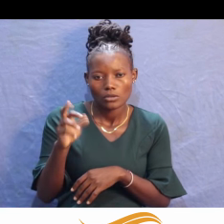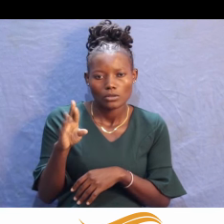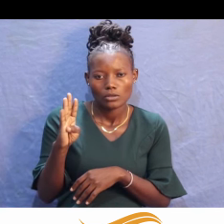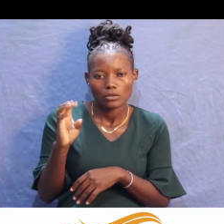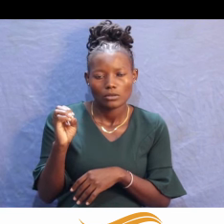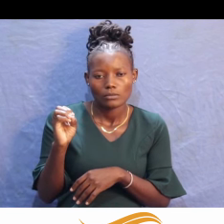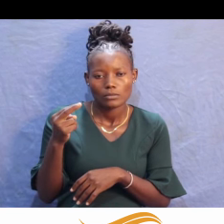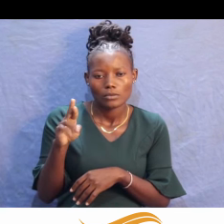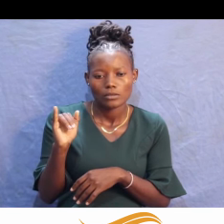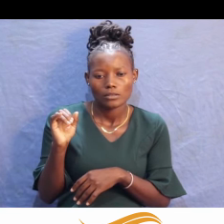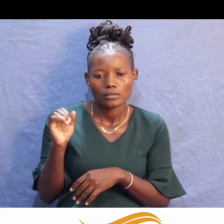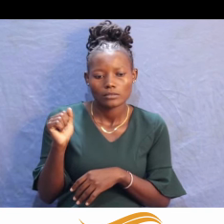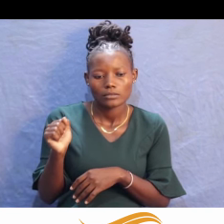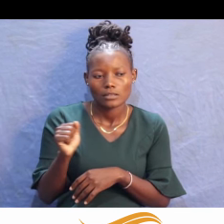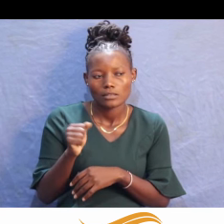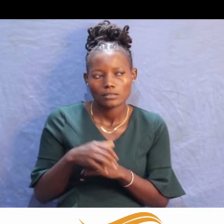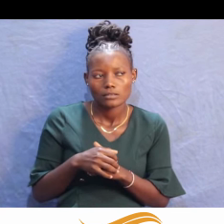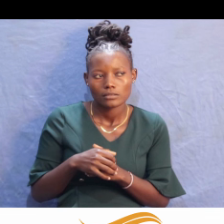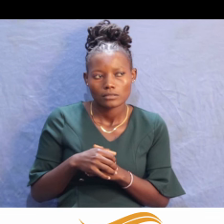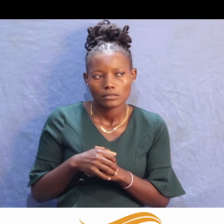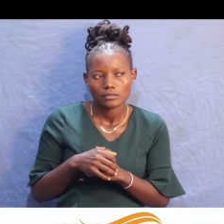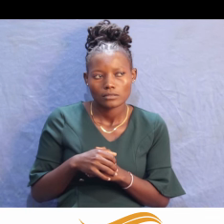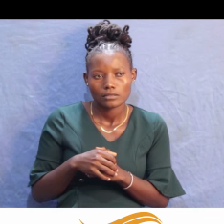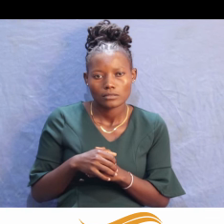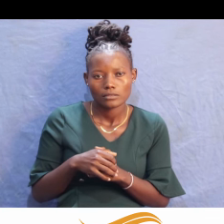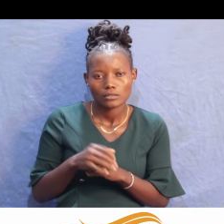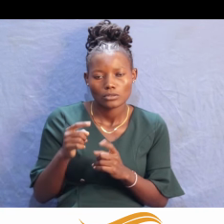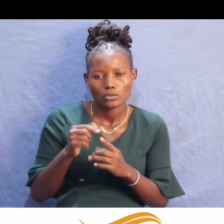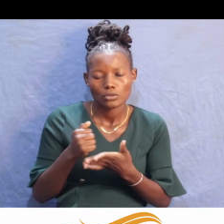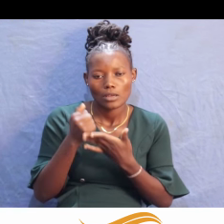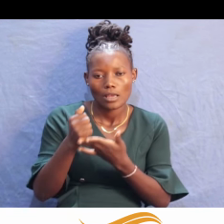them to their maximum workload to sustain their muscles.